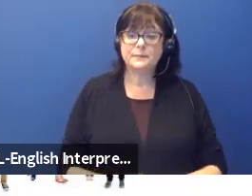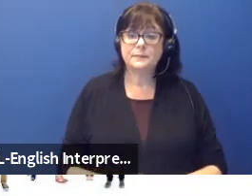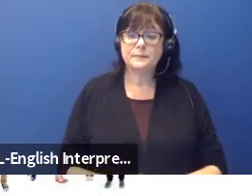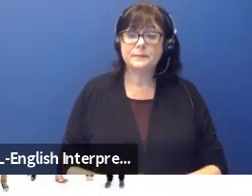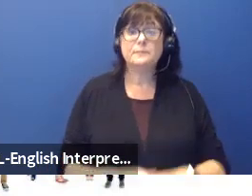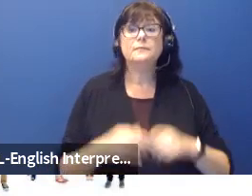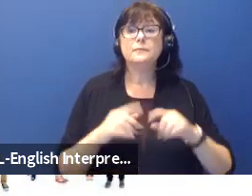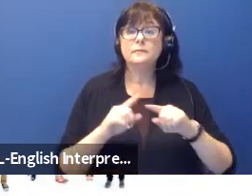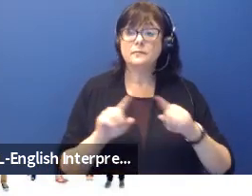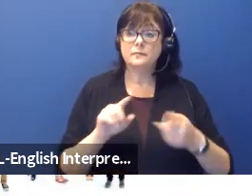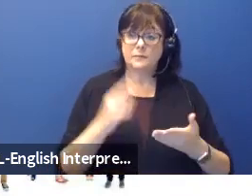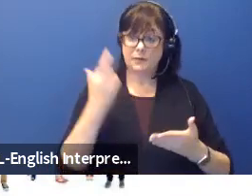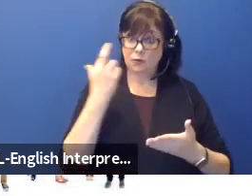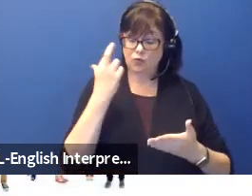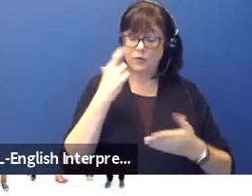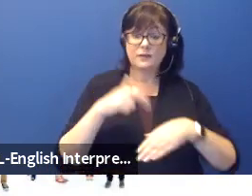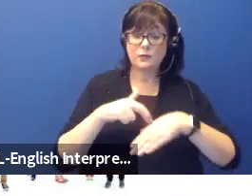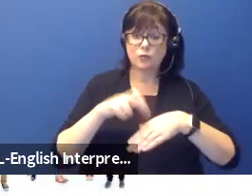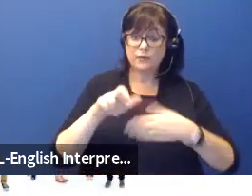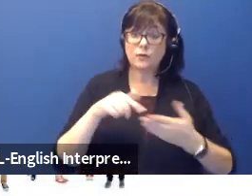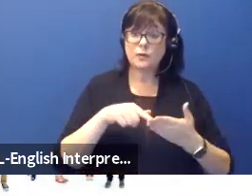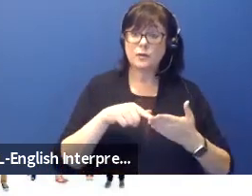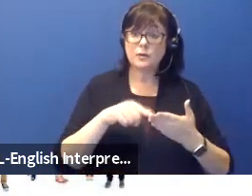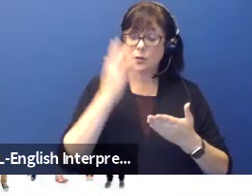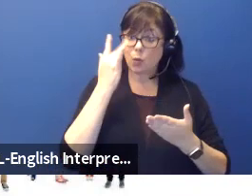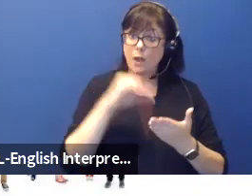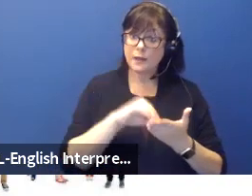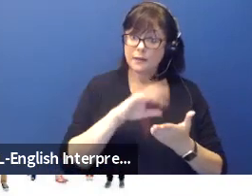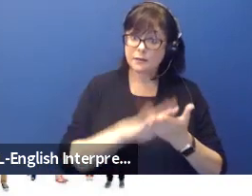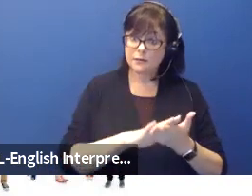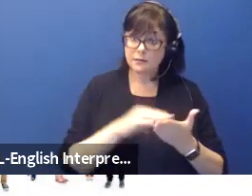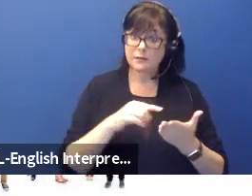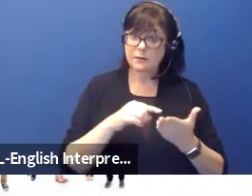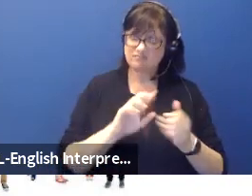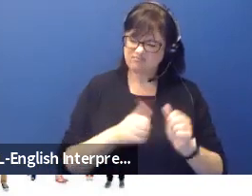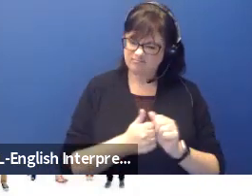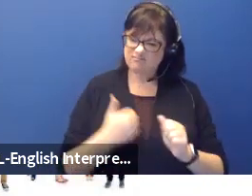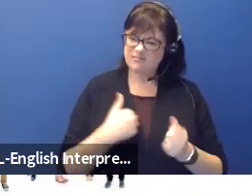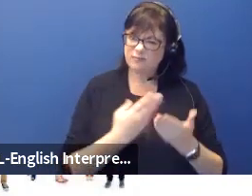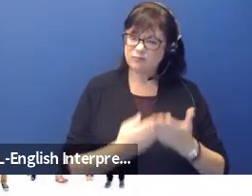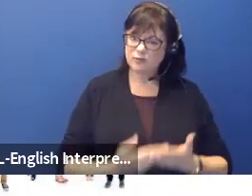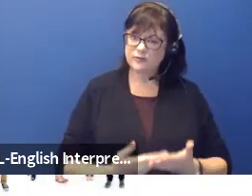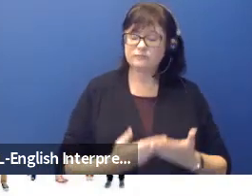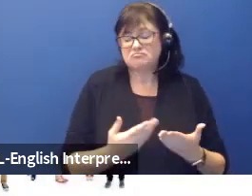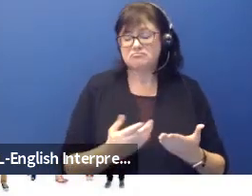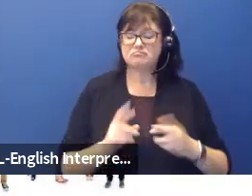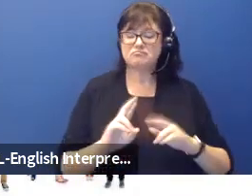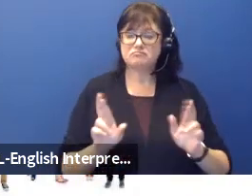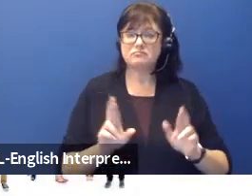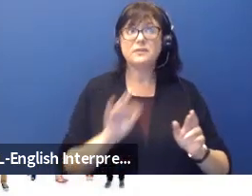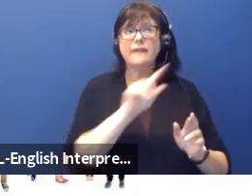documented reason for that referral and why you're recording it as such, then it's in the file and it's documented, and if you ever had to defend it, you could.